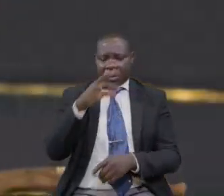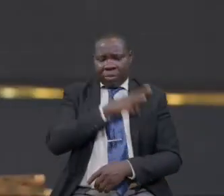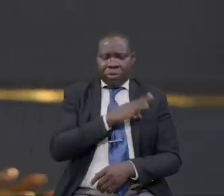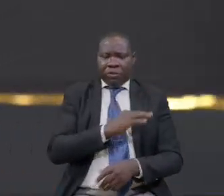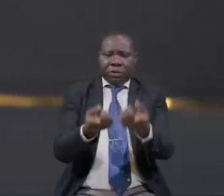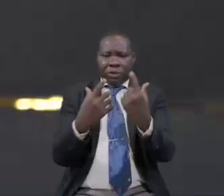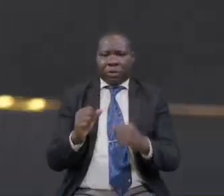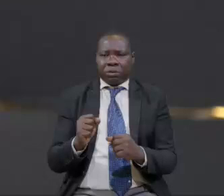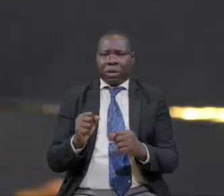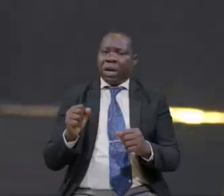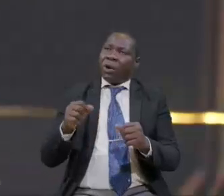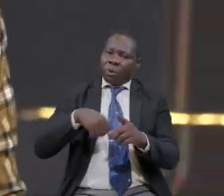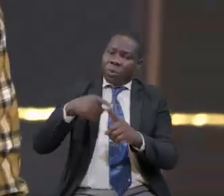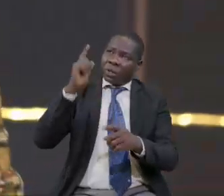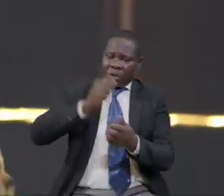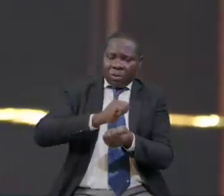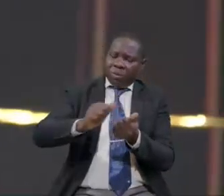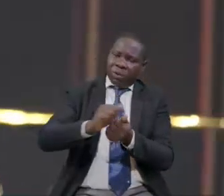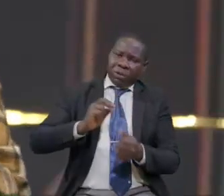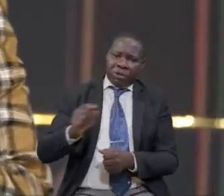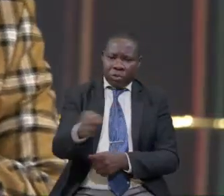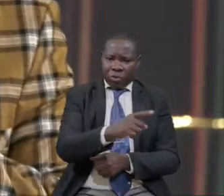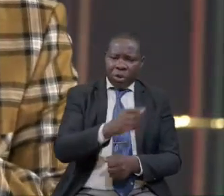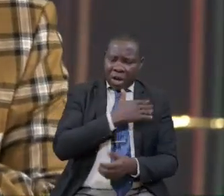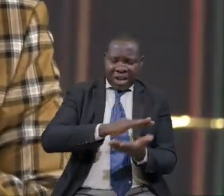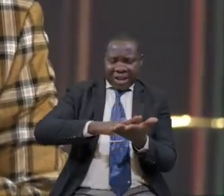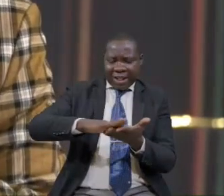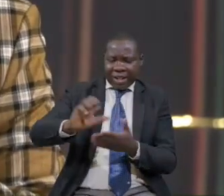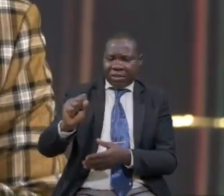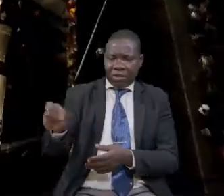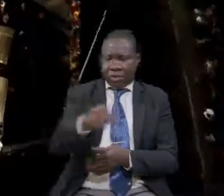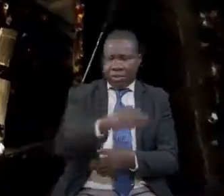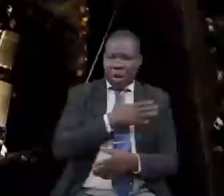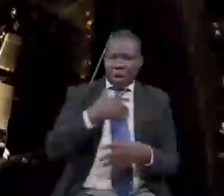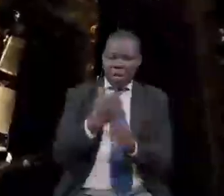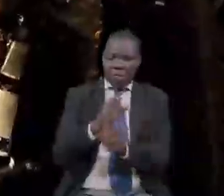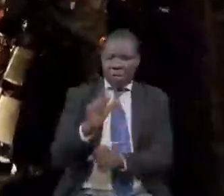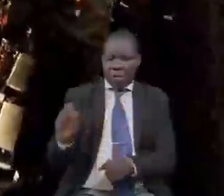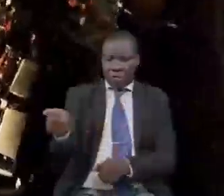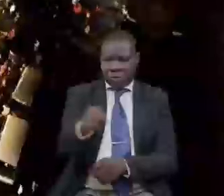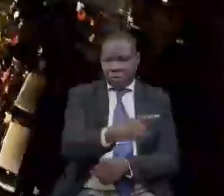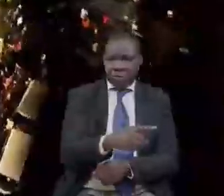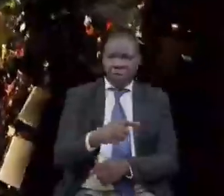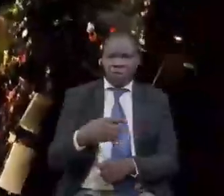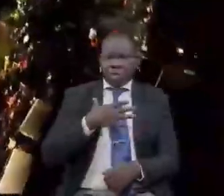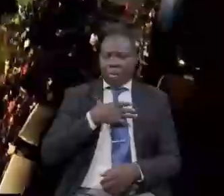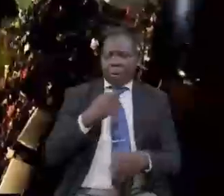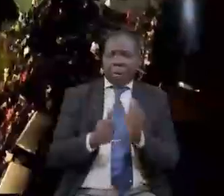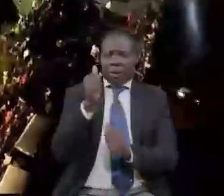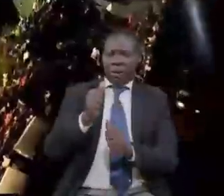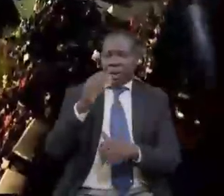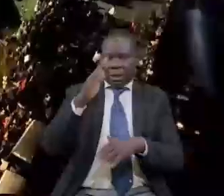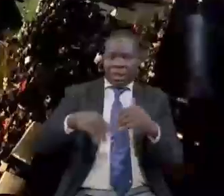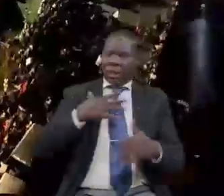you and cleanses you and makes you whiter than